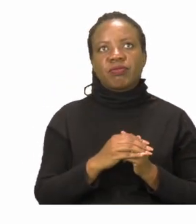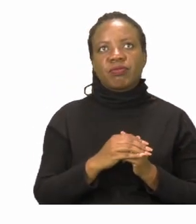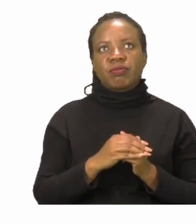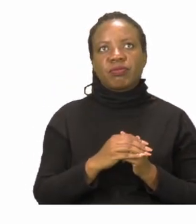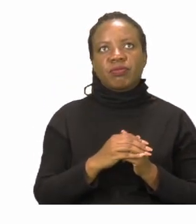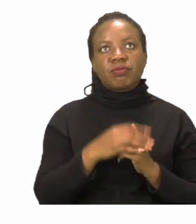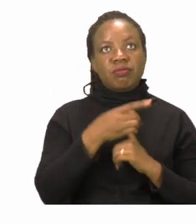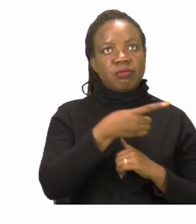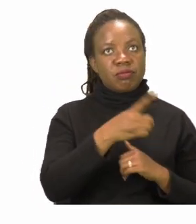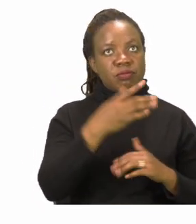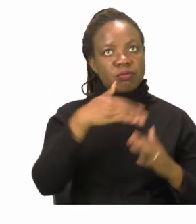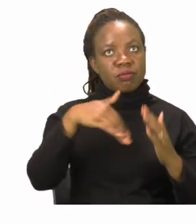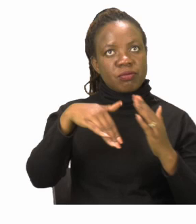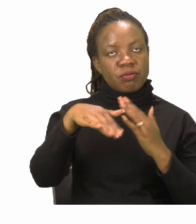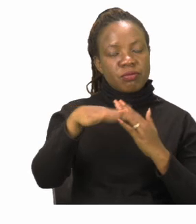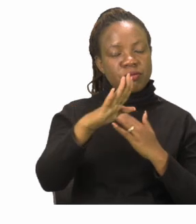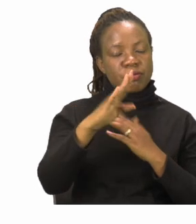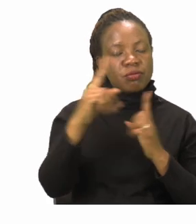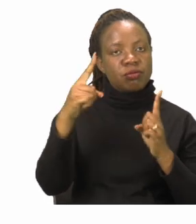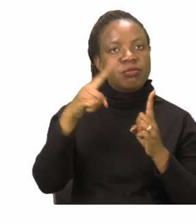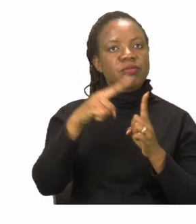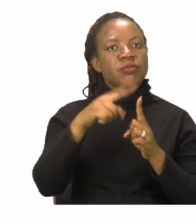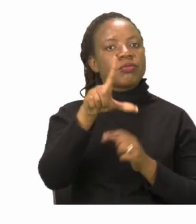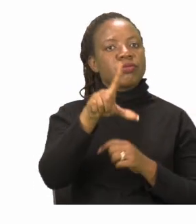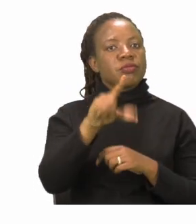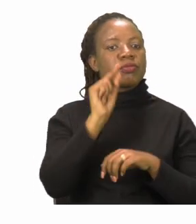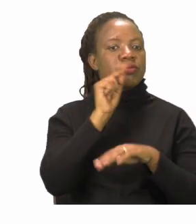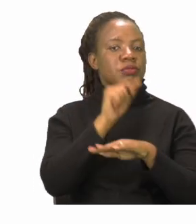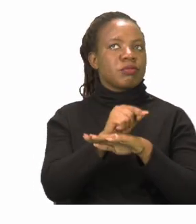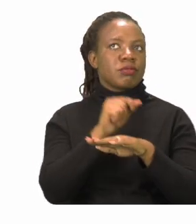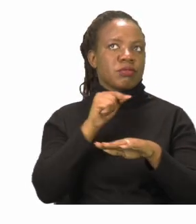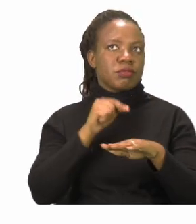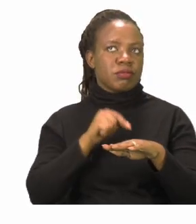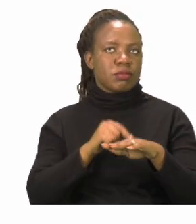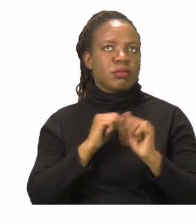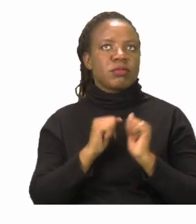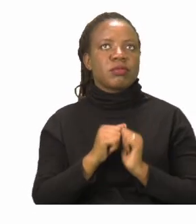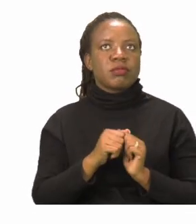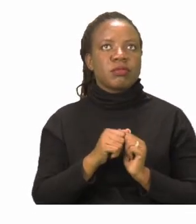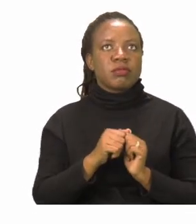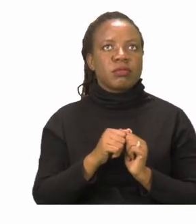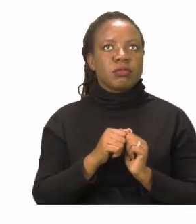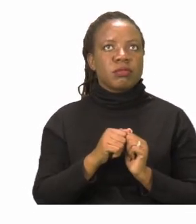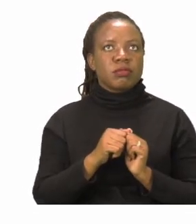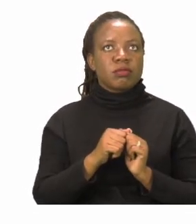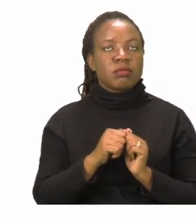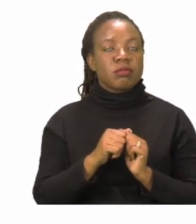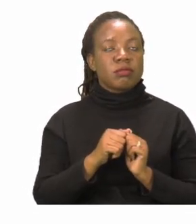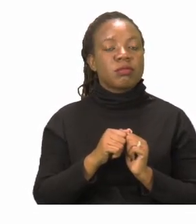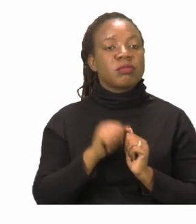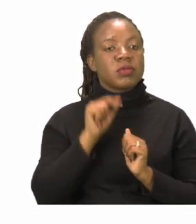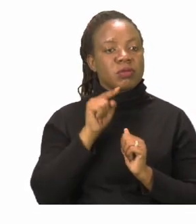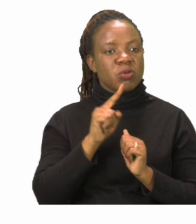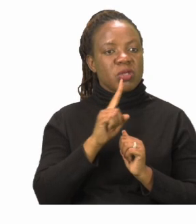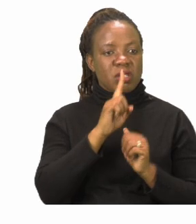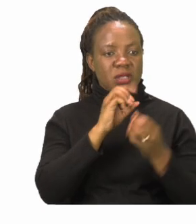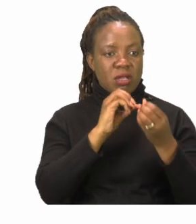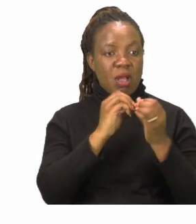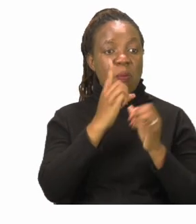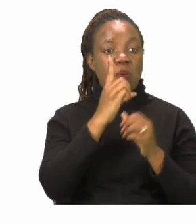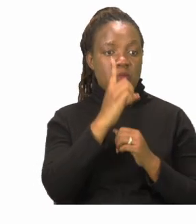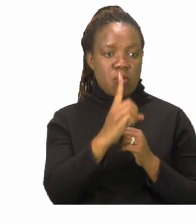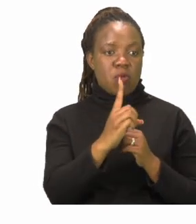They went to the store. So that is the first kind of sentence, where it is